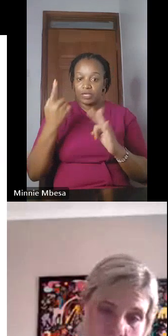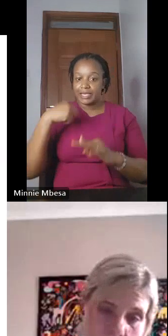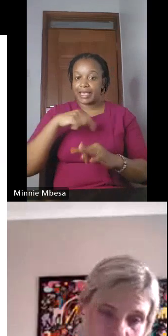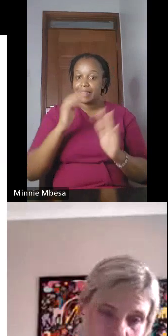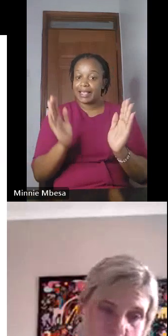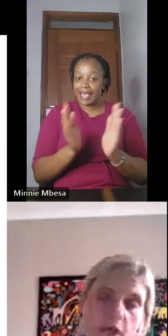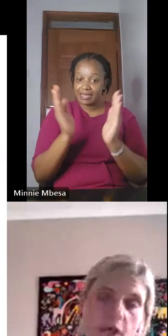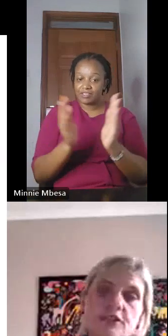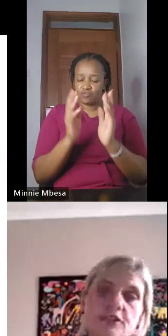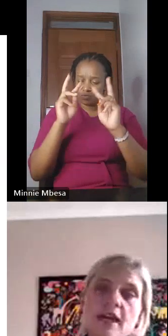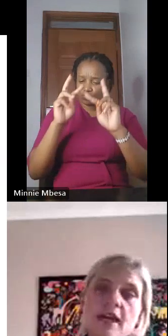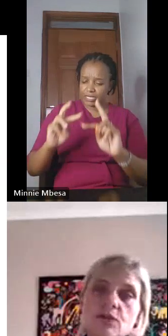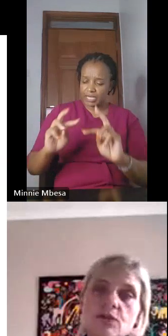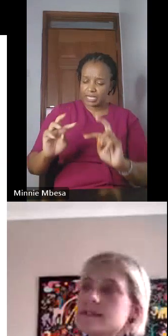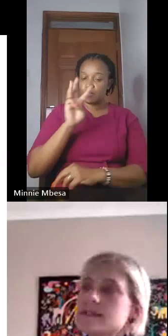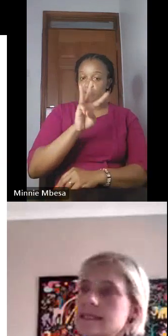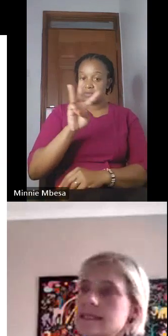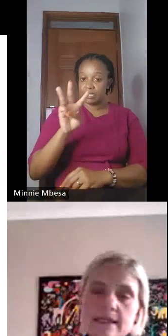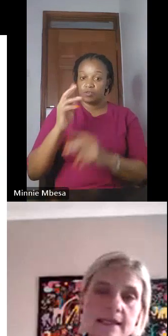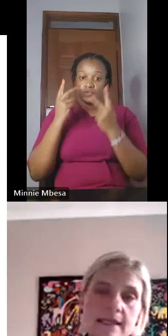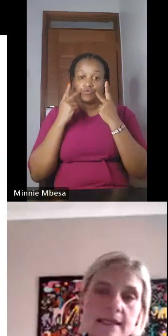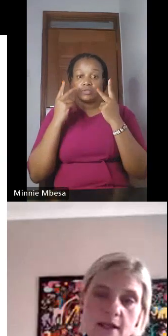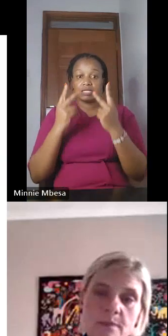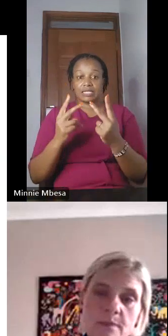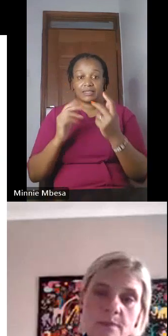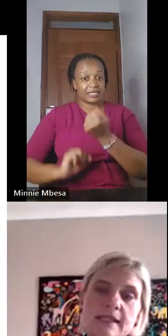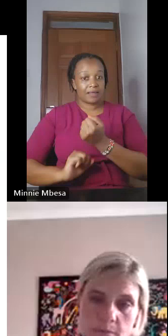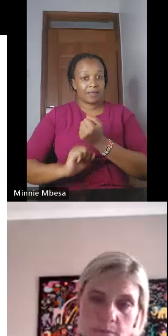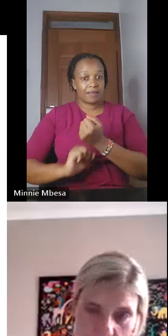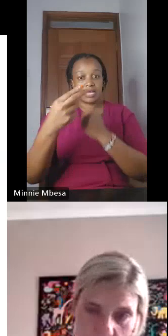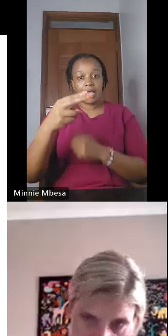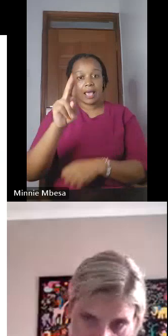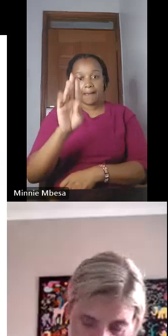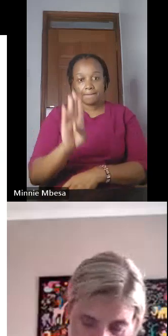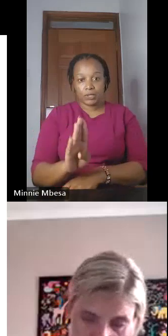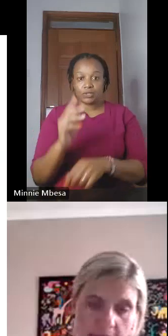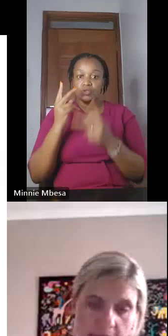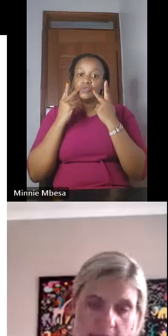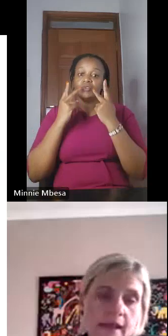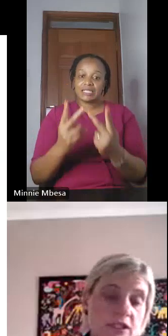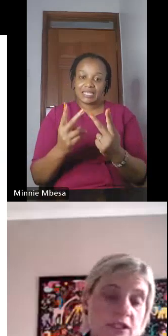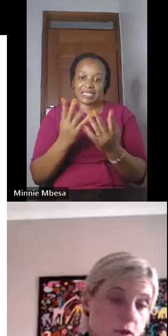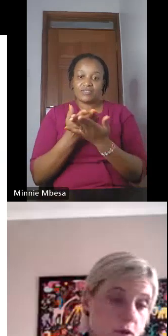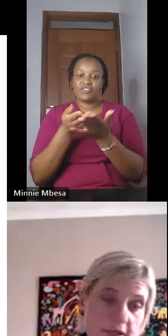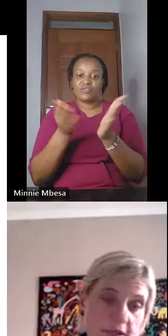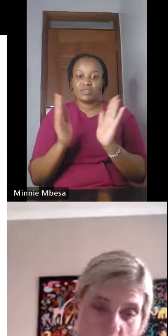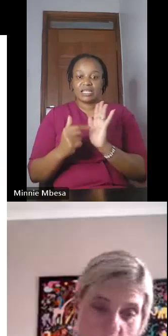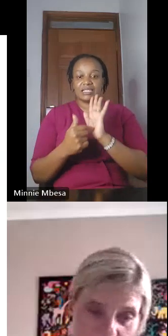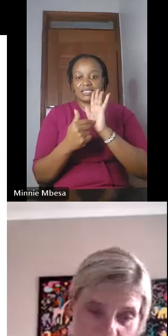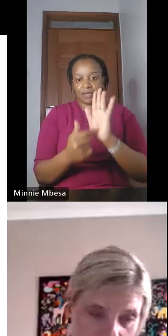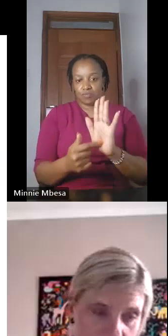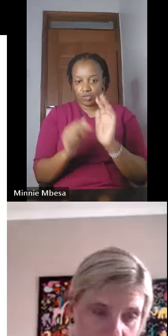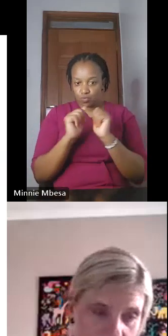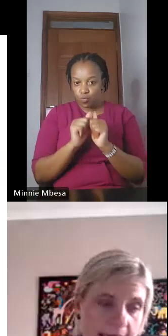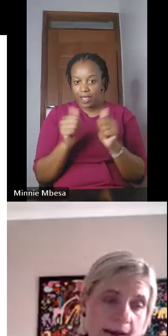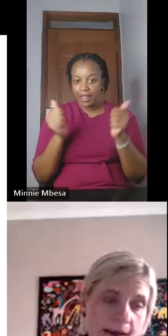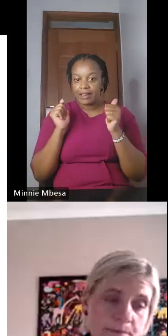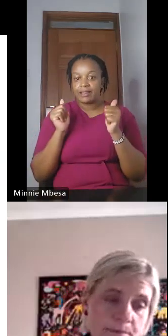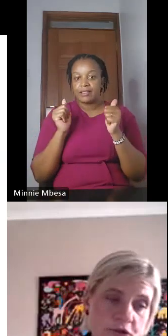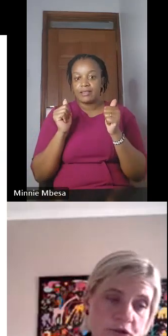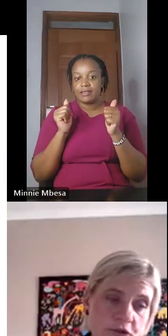Jetsy Support Hub so that you can see these examples in practice. Just off the top of my